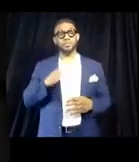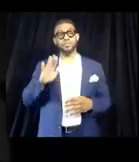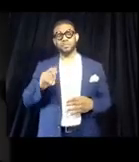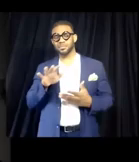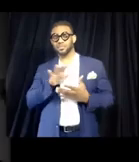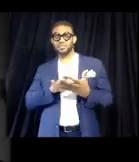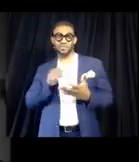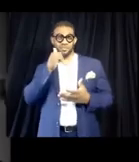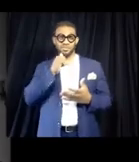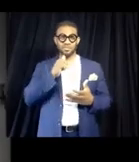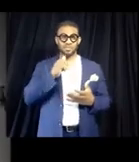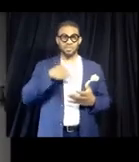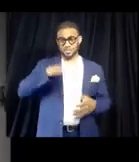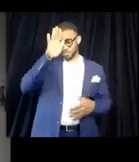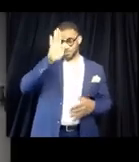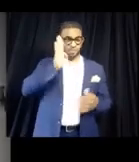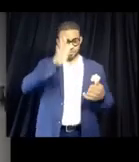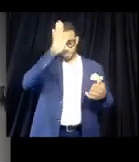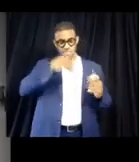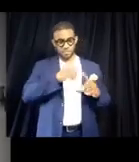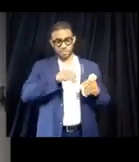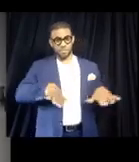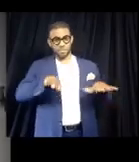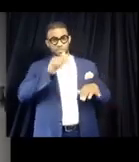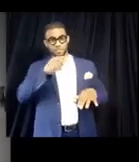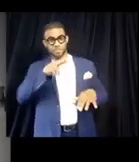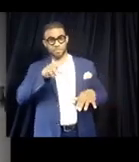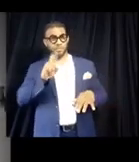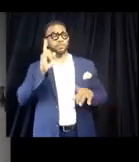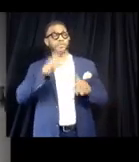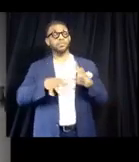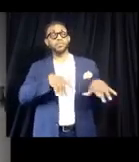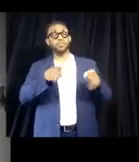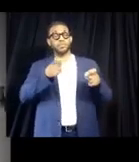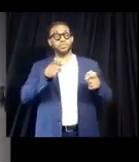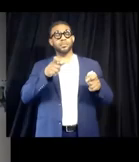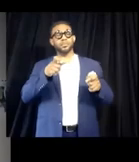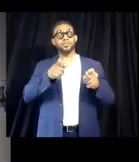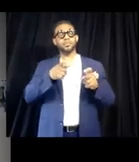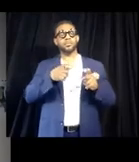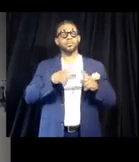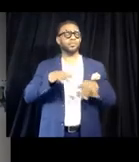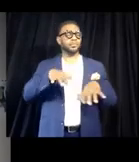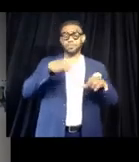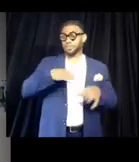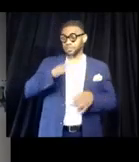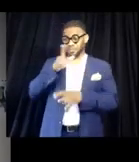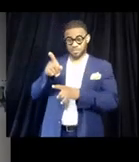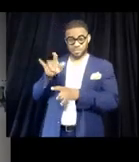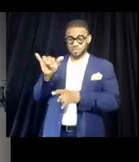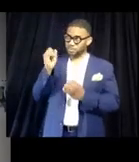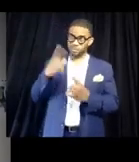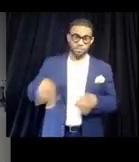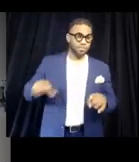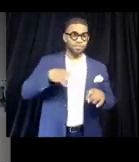I was a little mixed girl. My father, a brown man from a land of lagoons once ruled by Chalchitlatonac. My